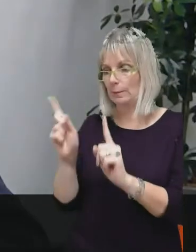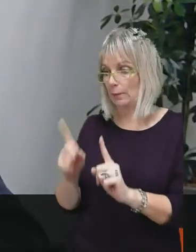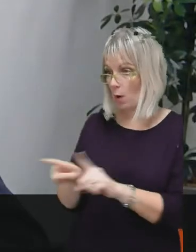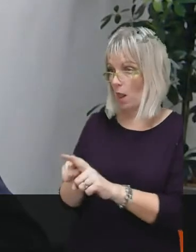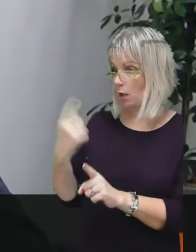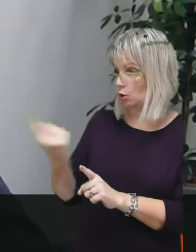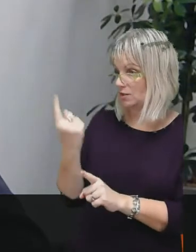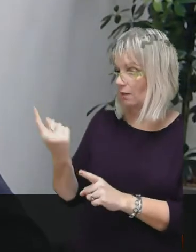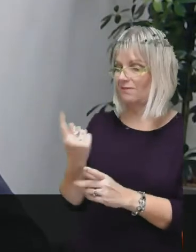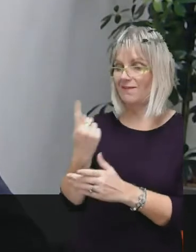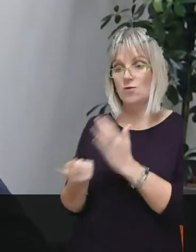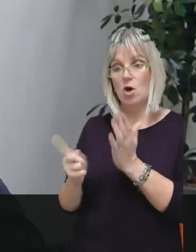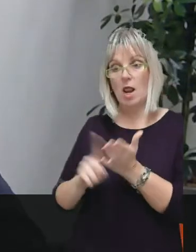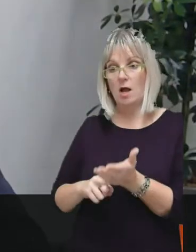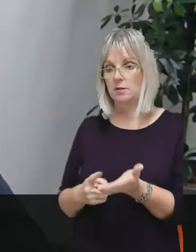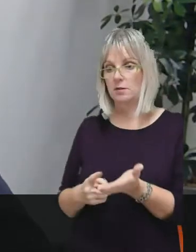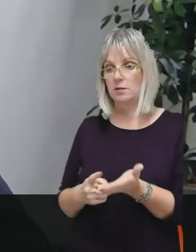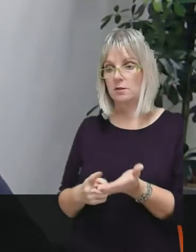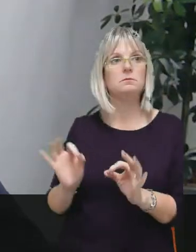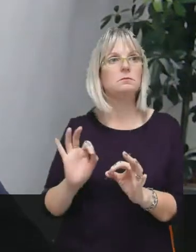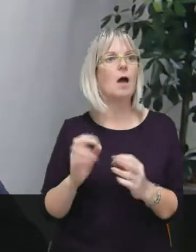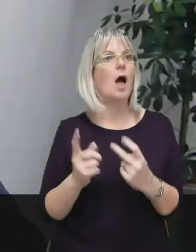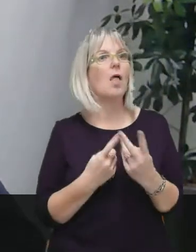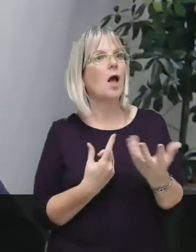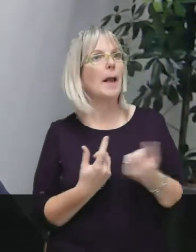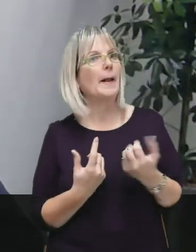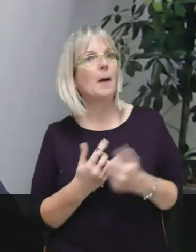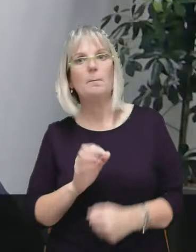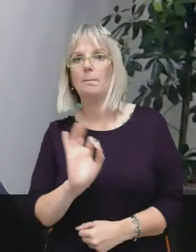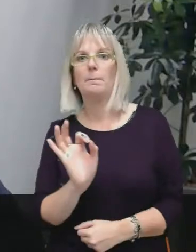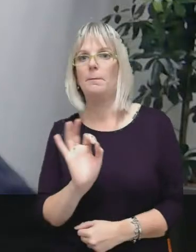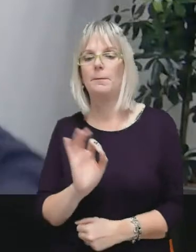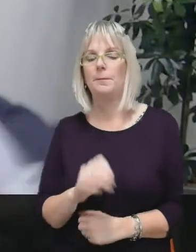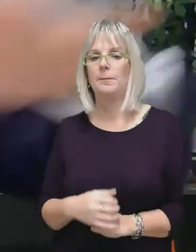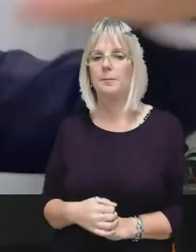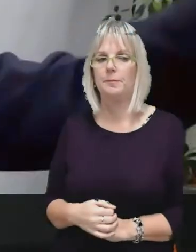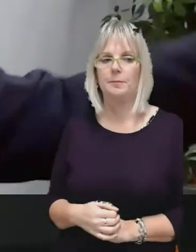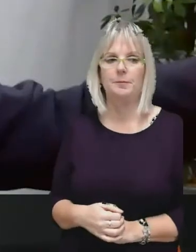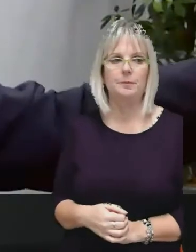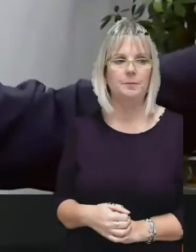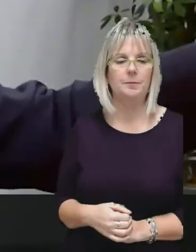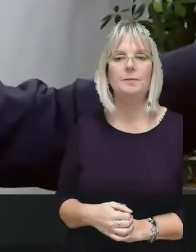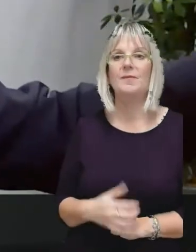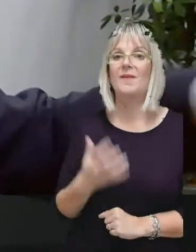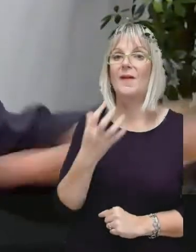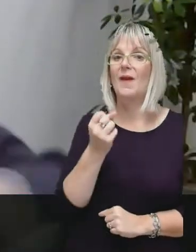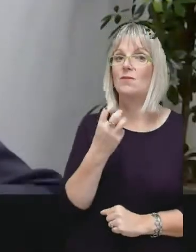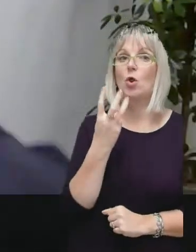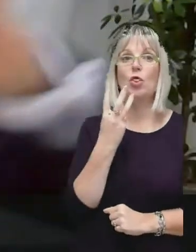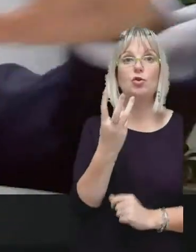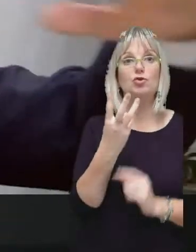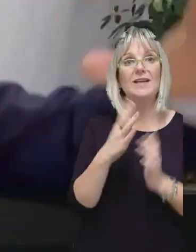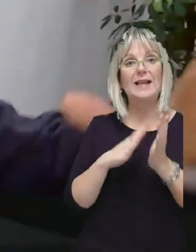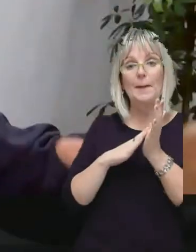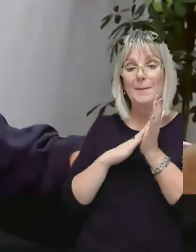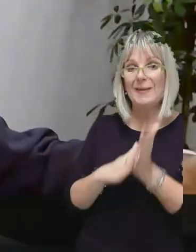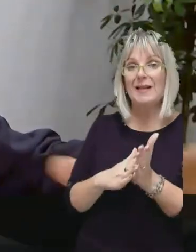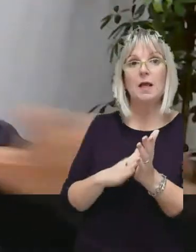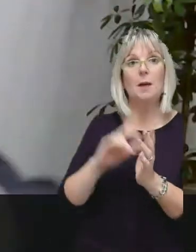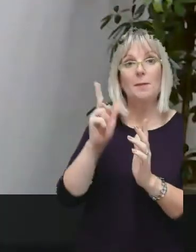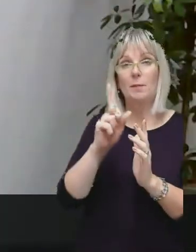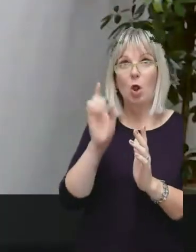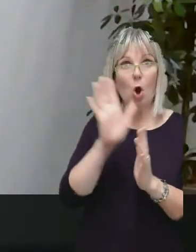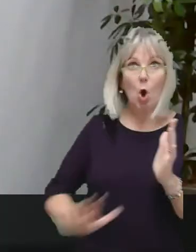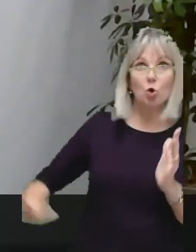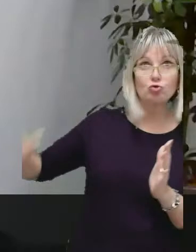other income stream. We're also lobbying, Isabella, the government, because there are 3 million people across the country, 3 million across the country, many of